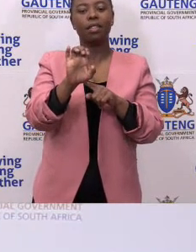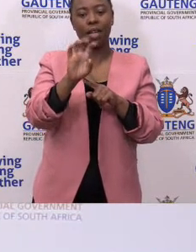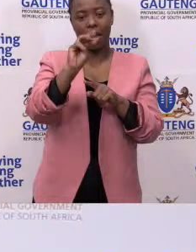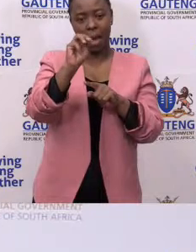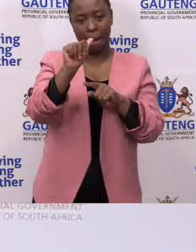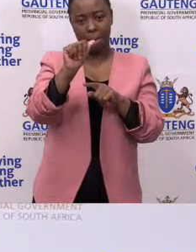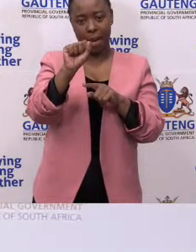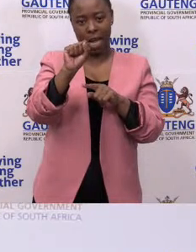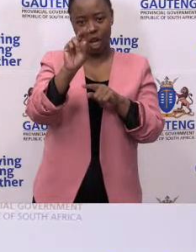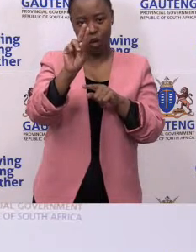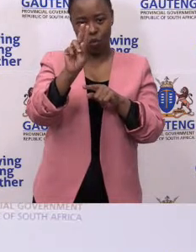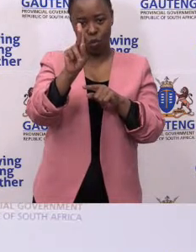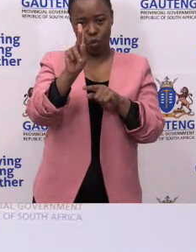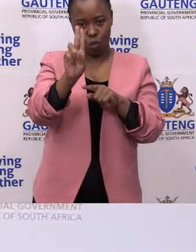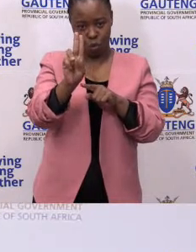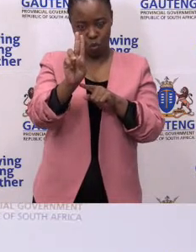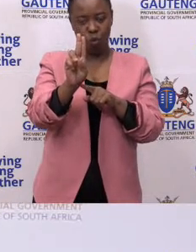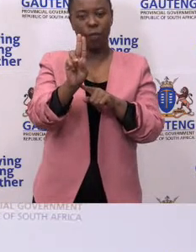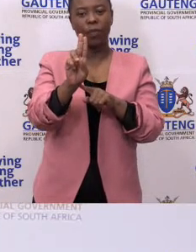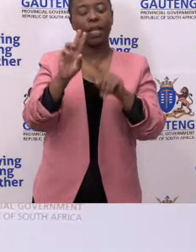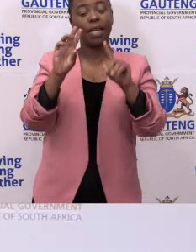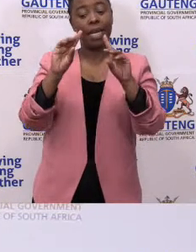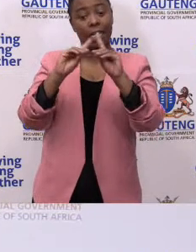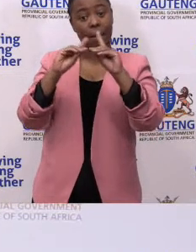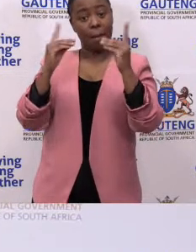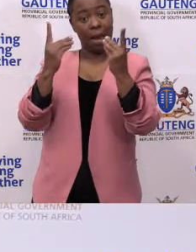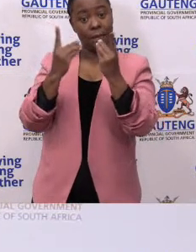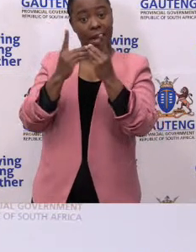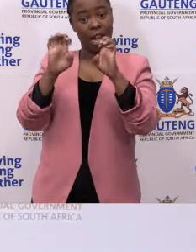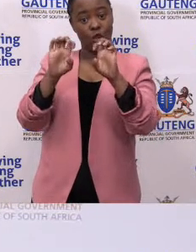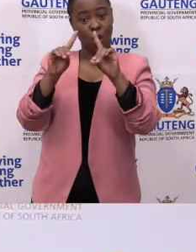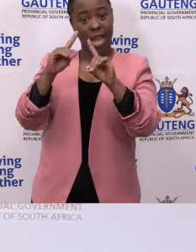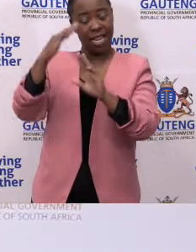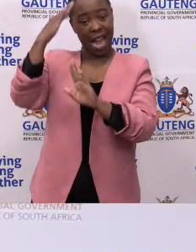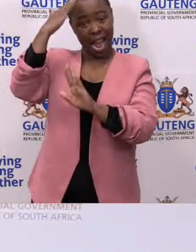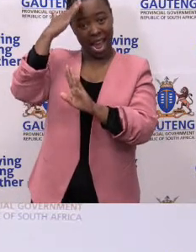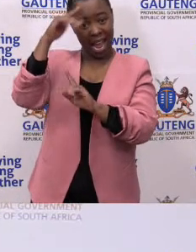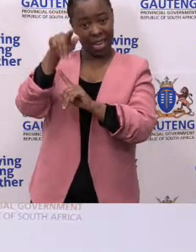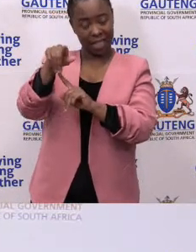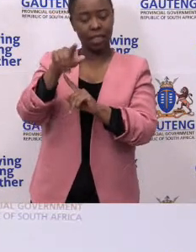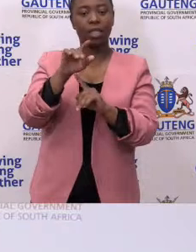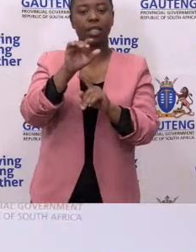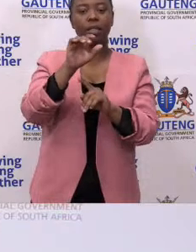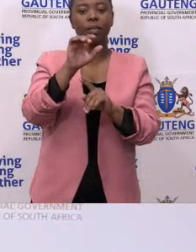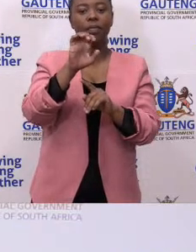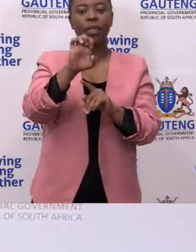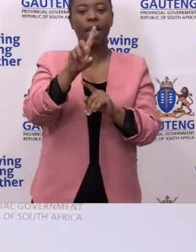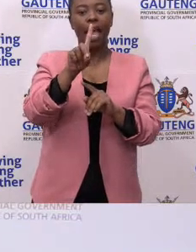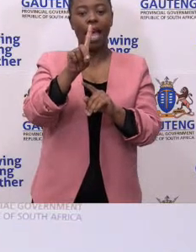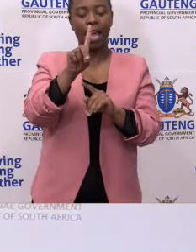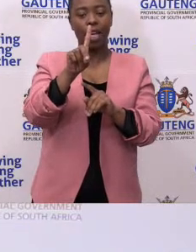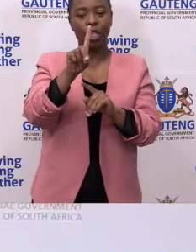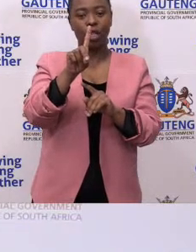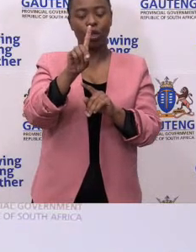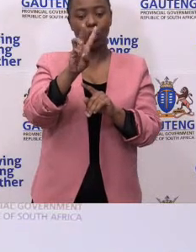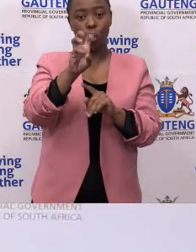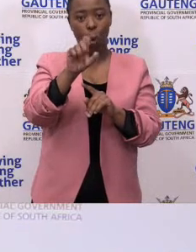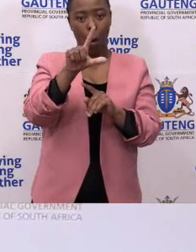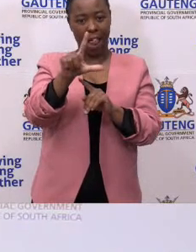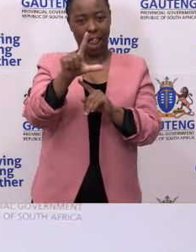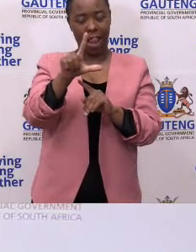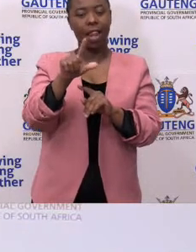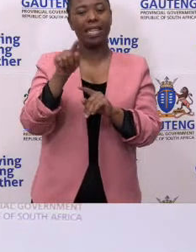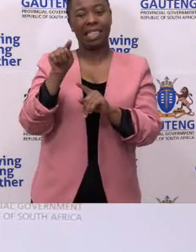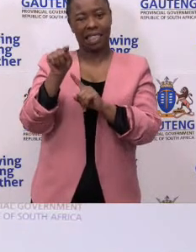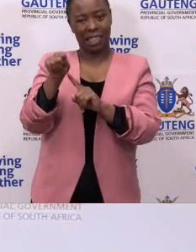the head of the Department of Education, Edward Musue, will deal with the